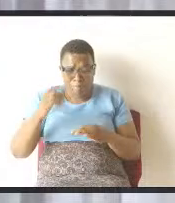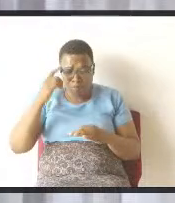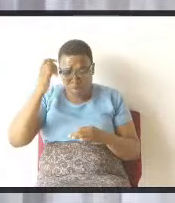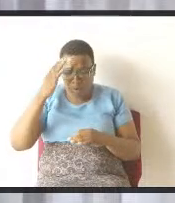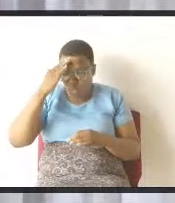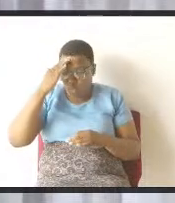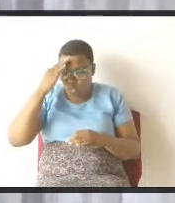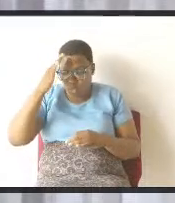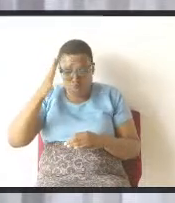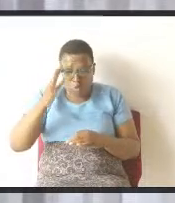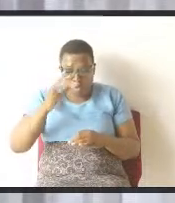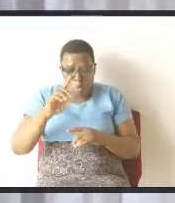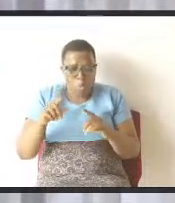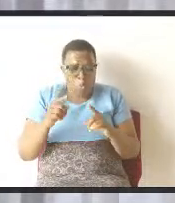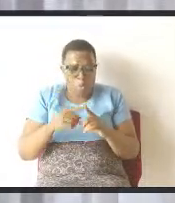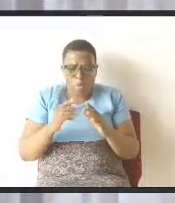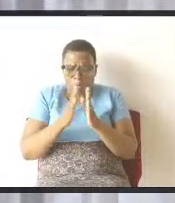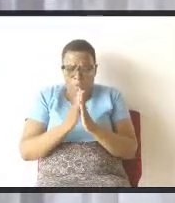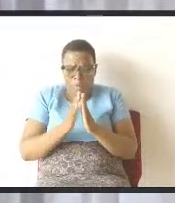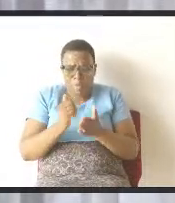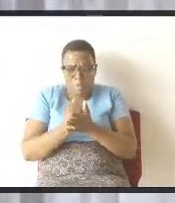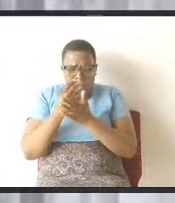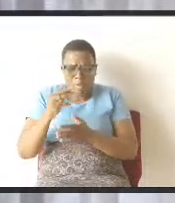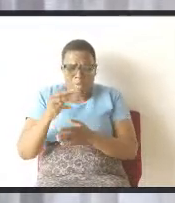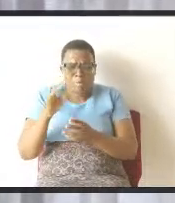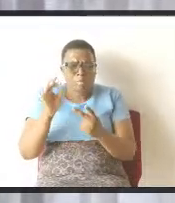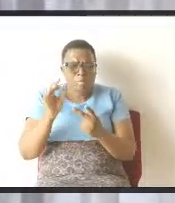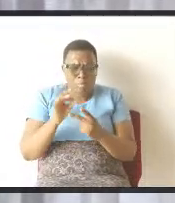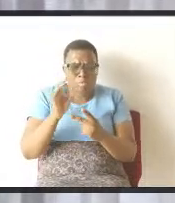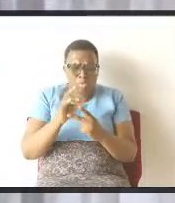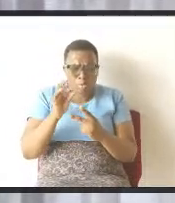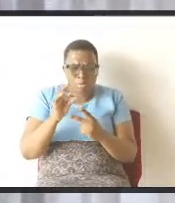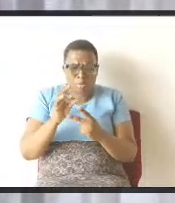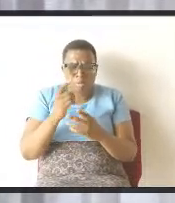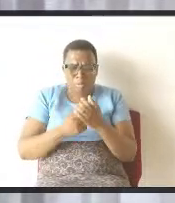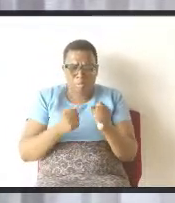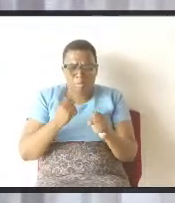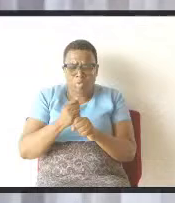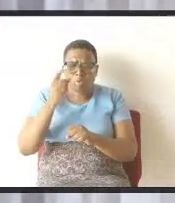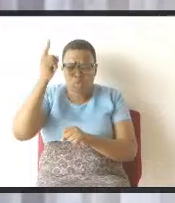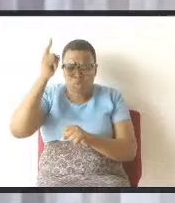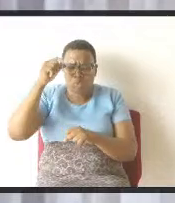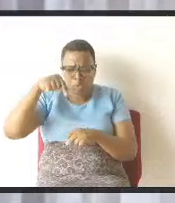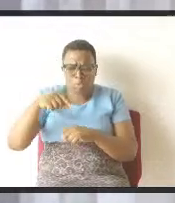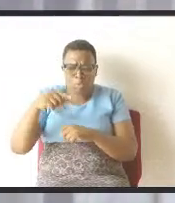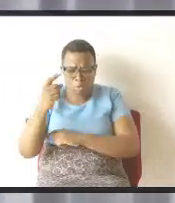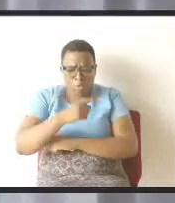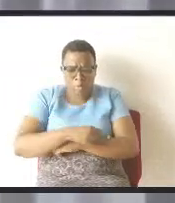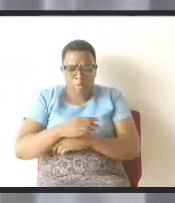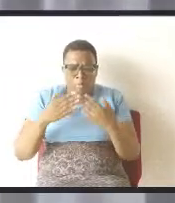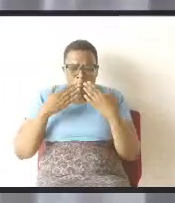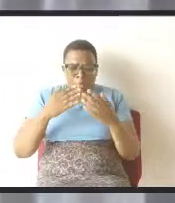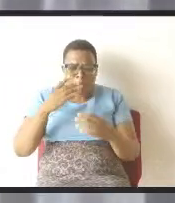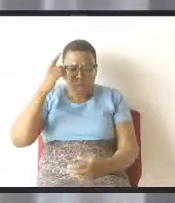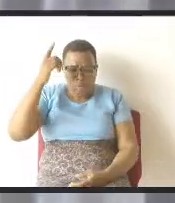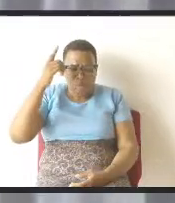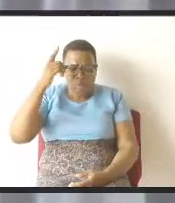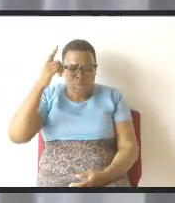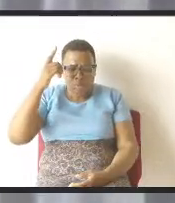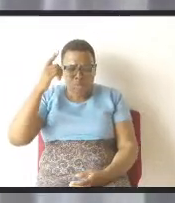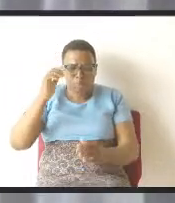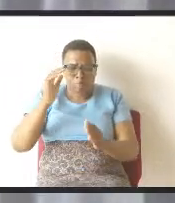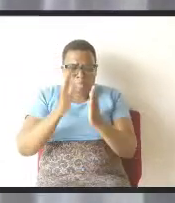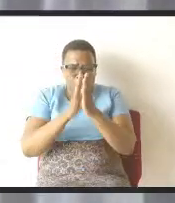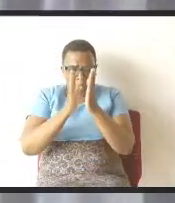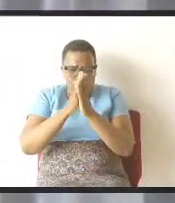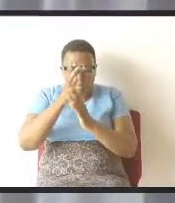them to make that critical decision to trust you today. We thank you. We praise